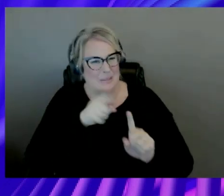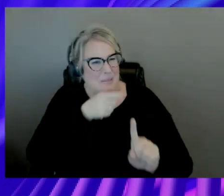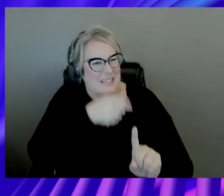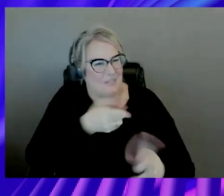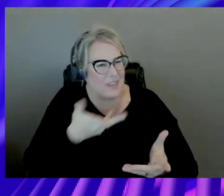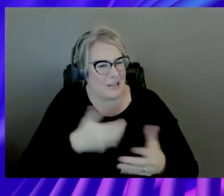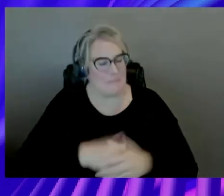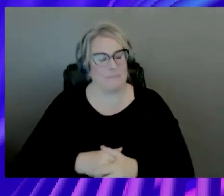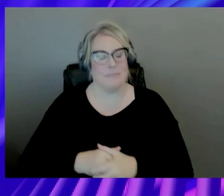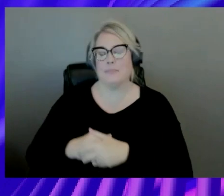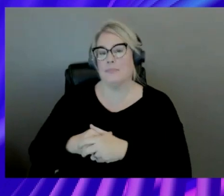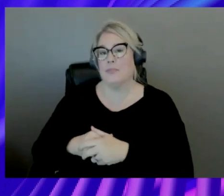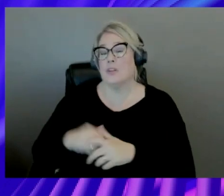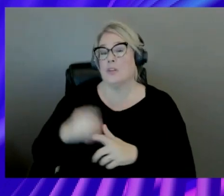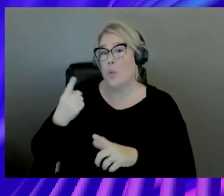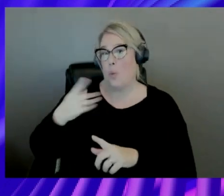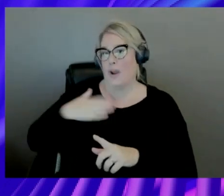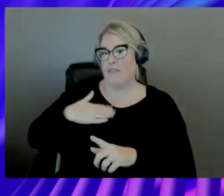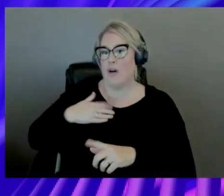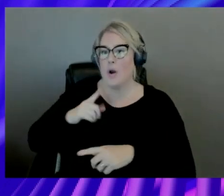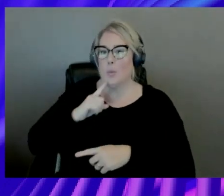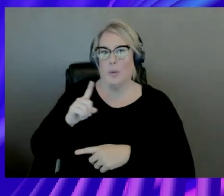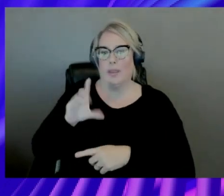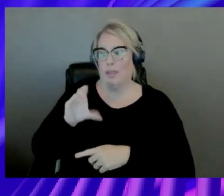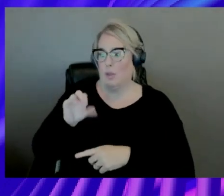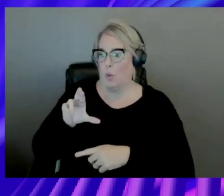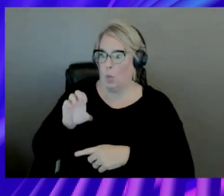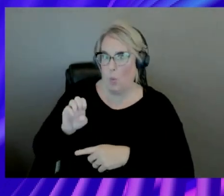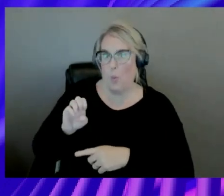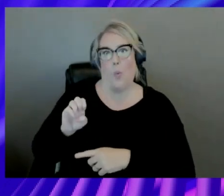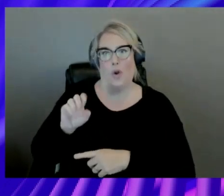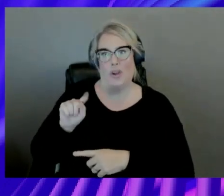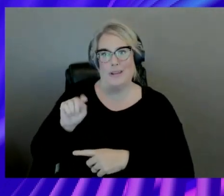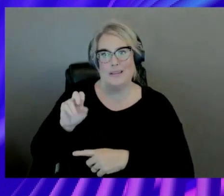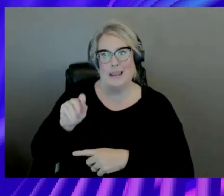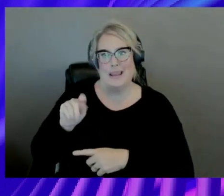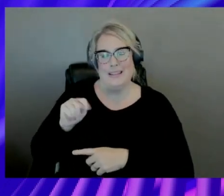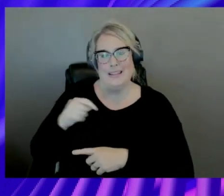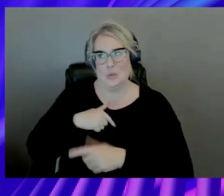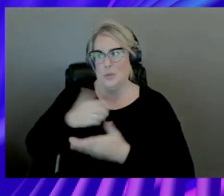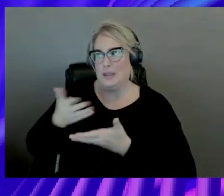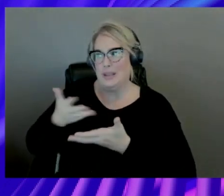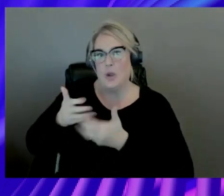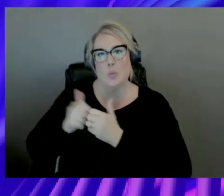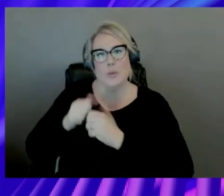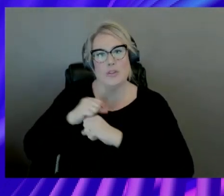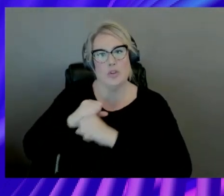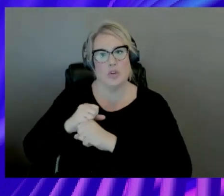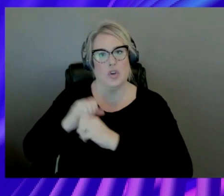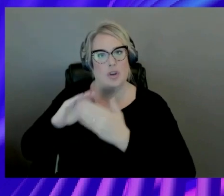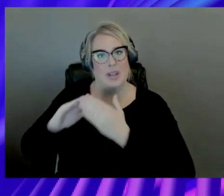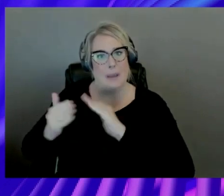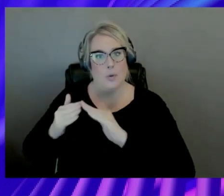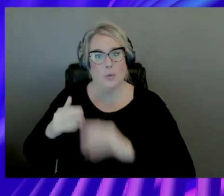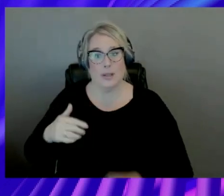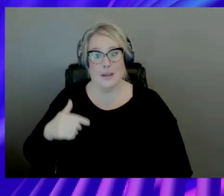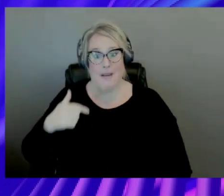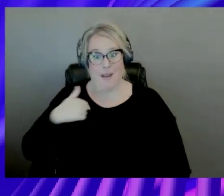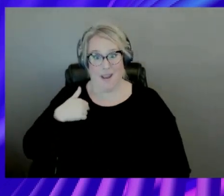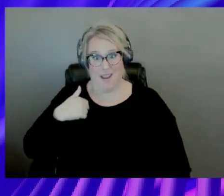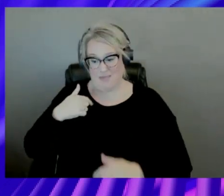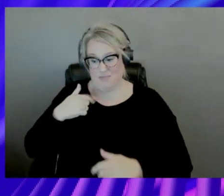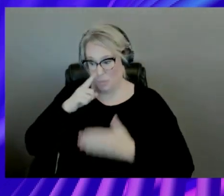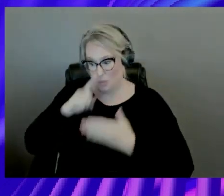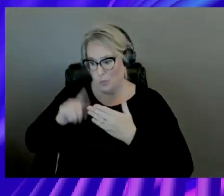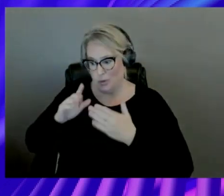So one of our core tenets as a group is engaging with the security community. I personally have been a researcher for